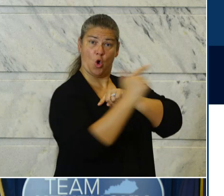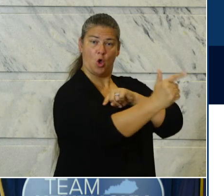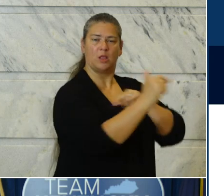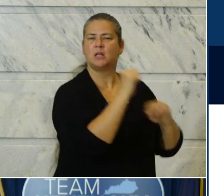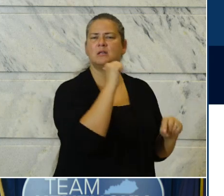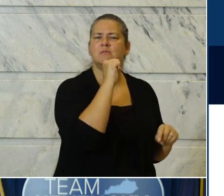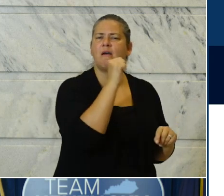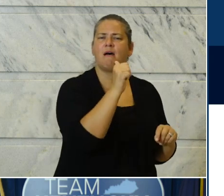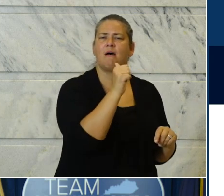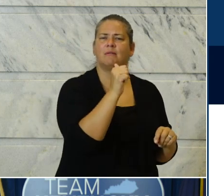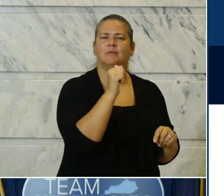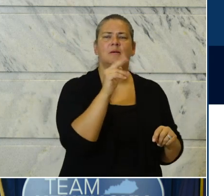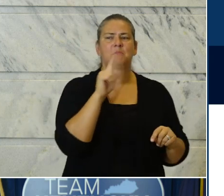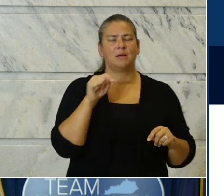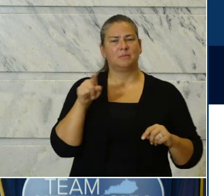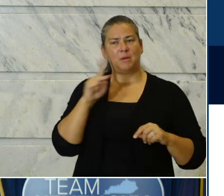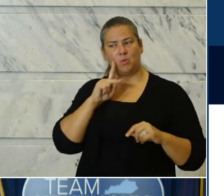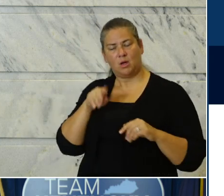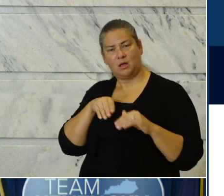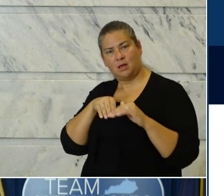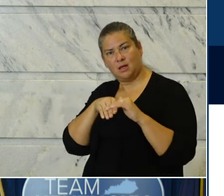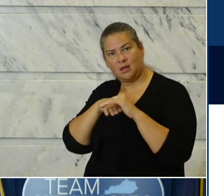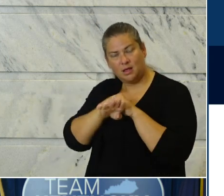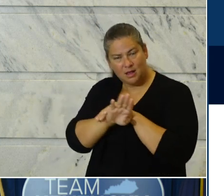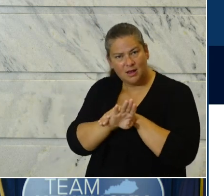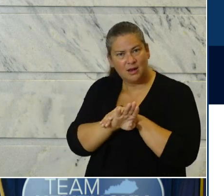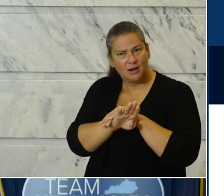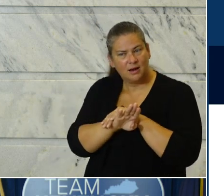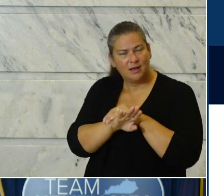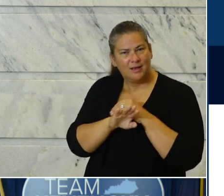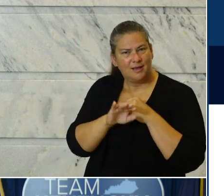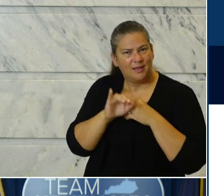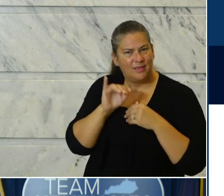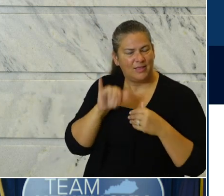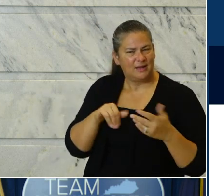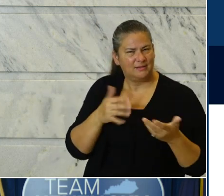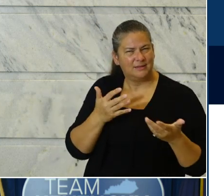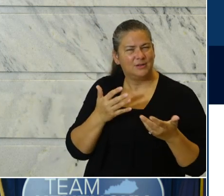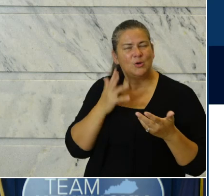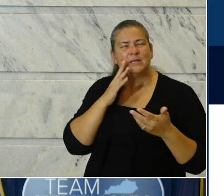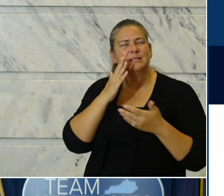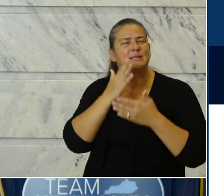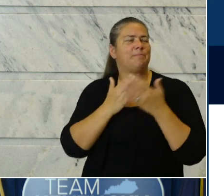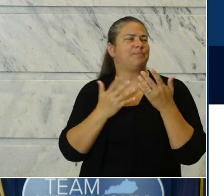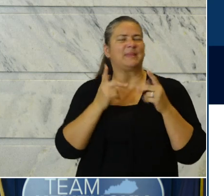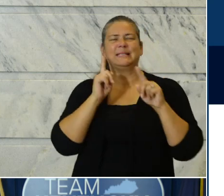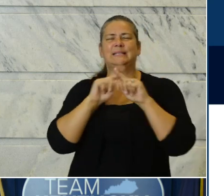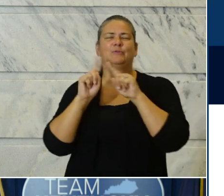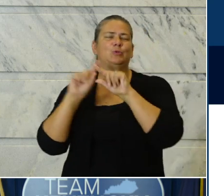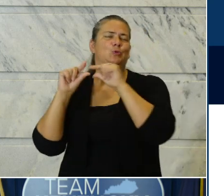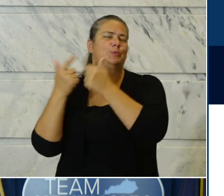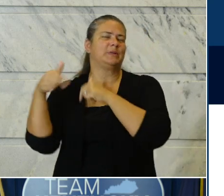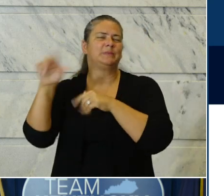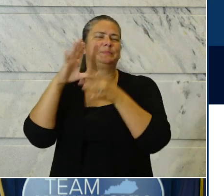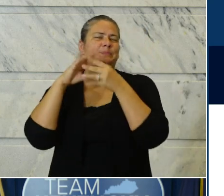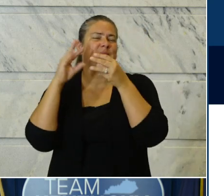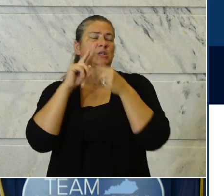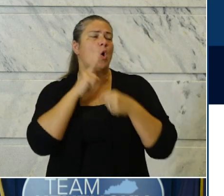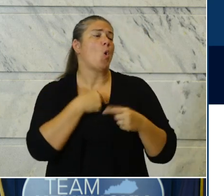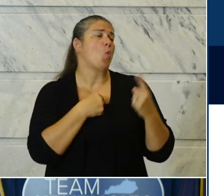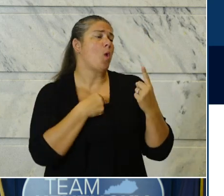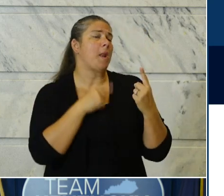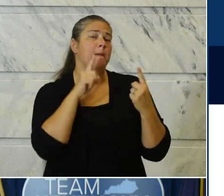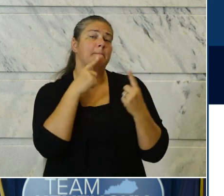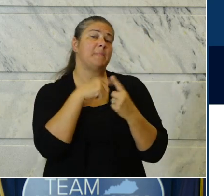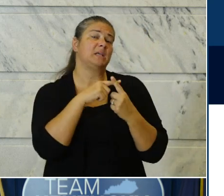a new comment being made, whether it's in different institutions or groups, saying, well, we had one positive test, but it